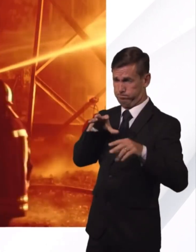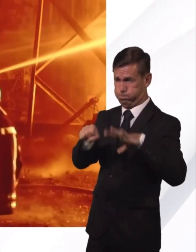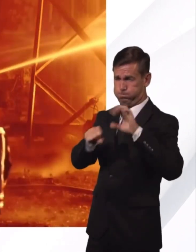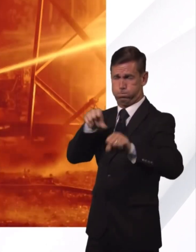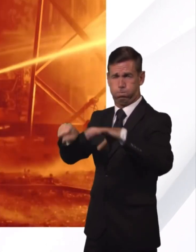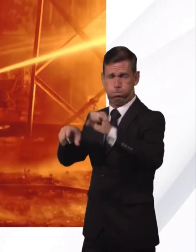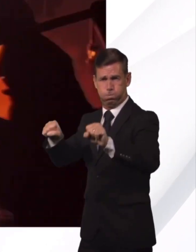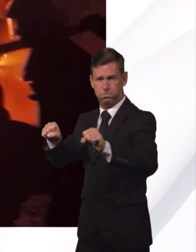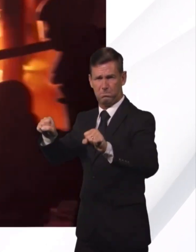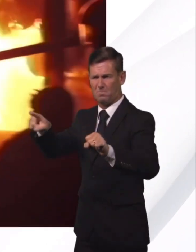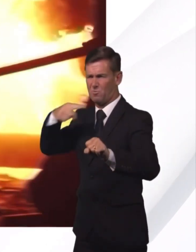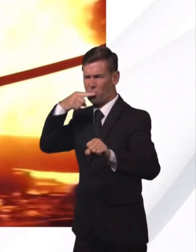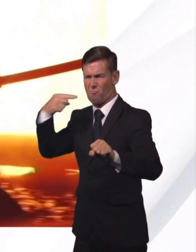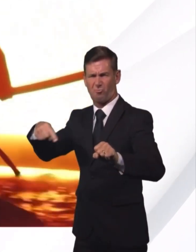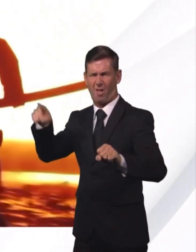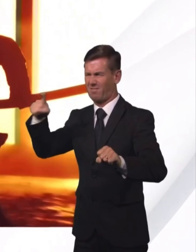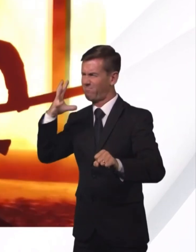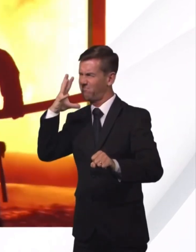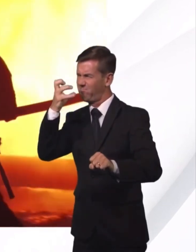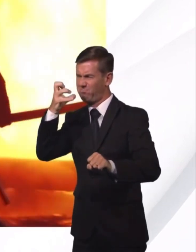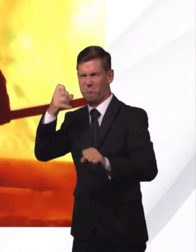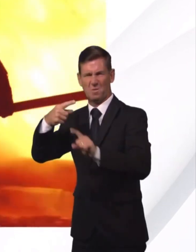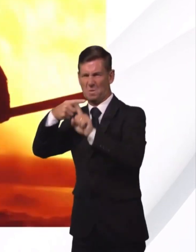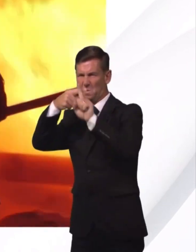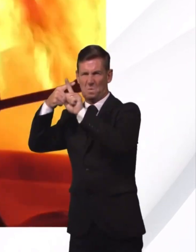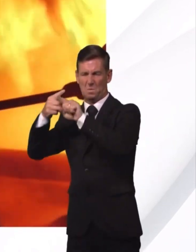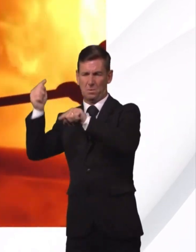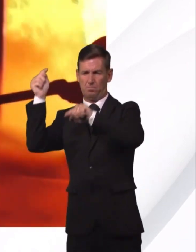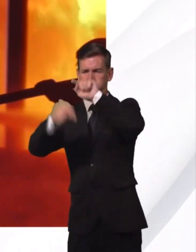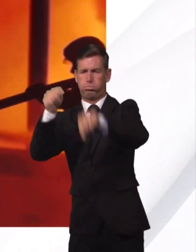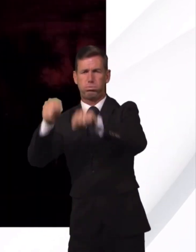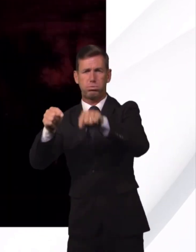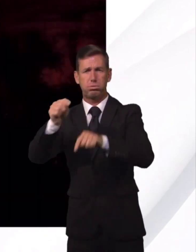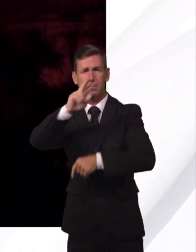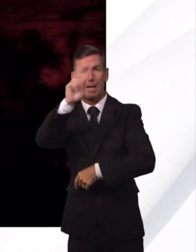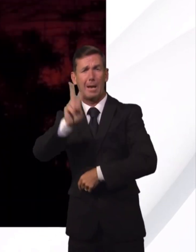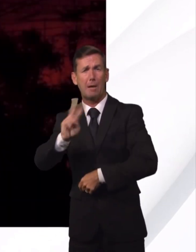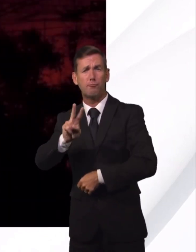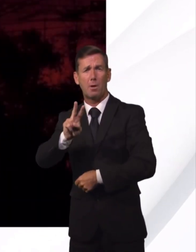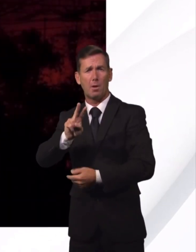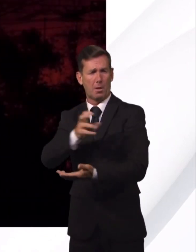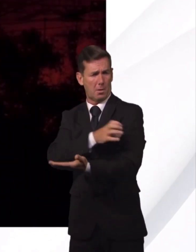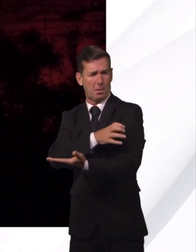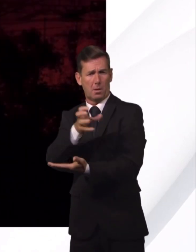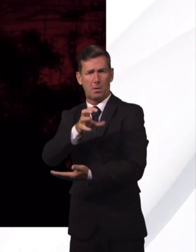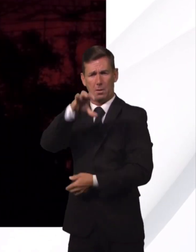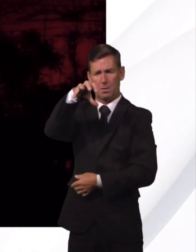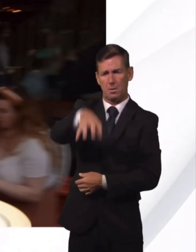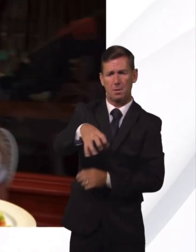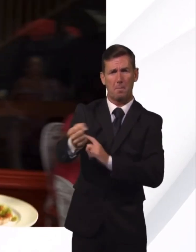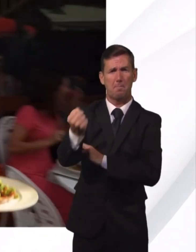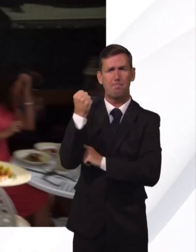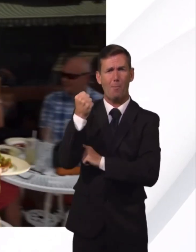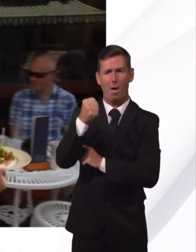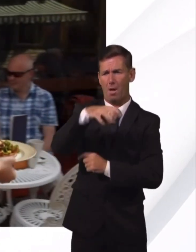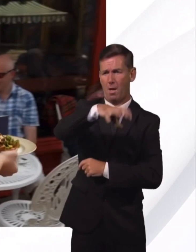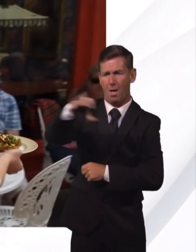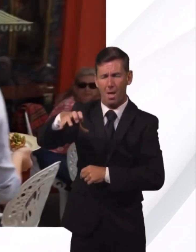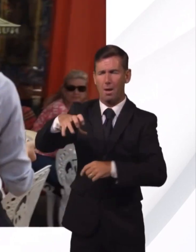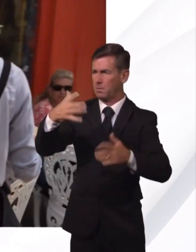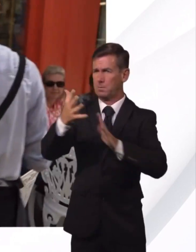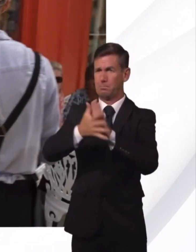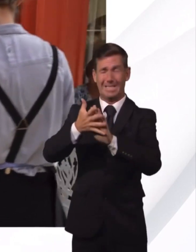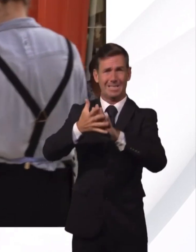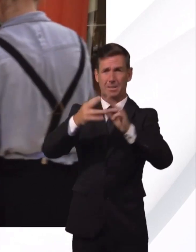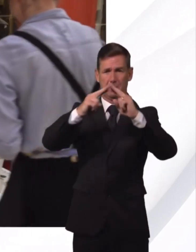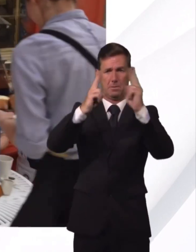taking revenge by attacking power installations and blacking out power supplies to millions of people. And